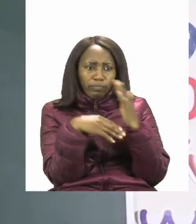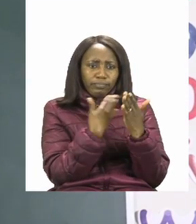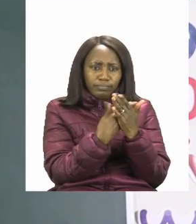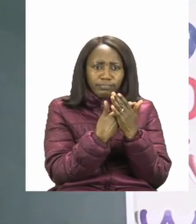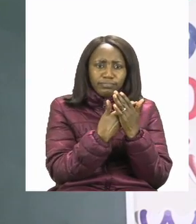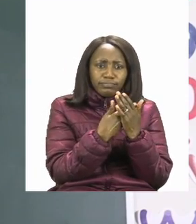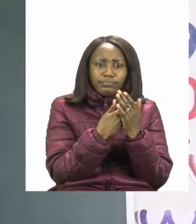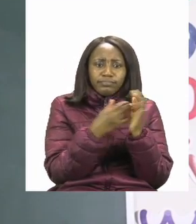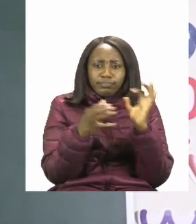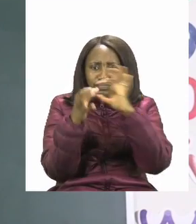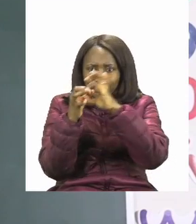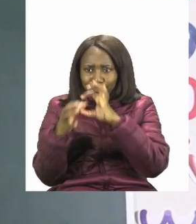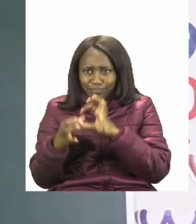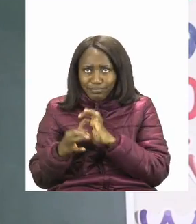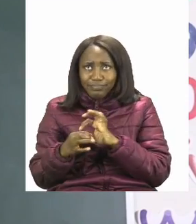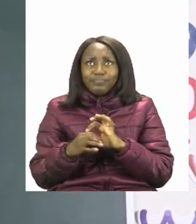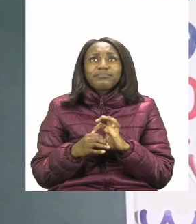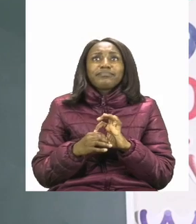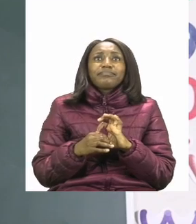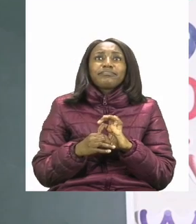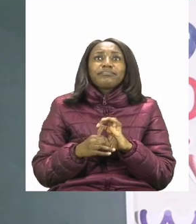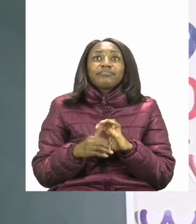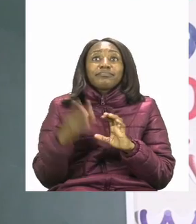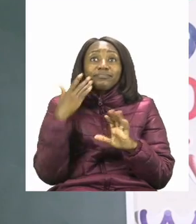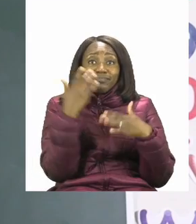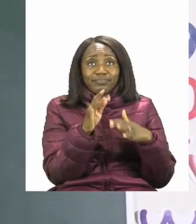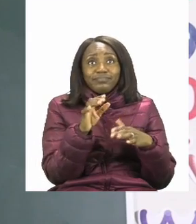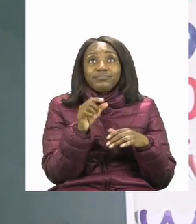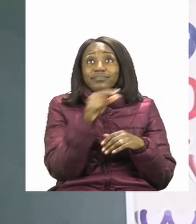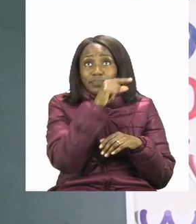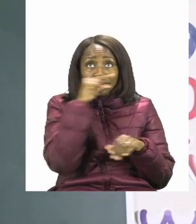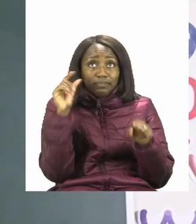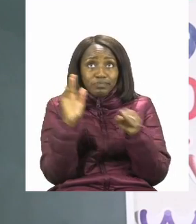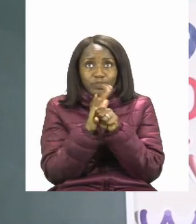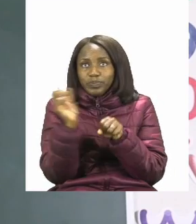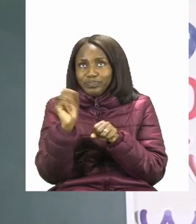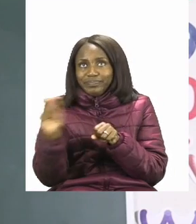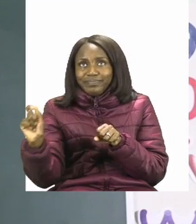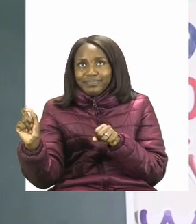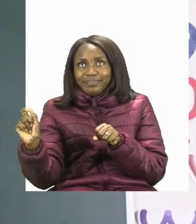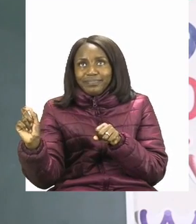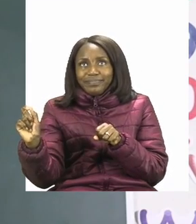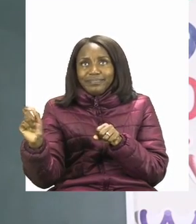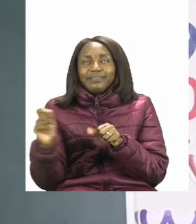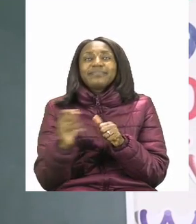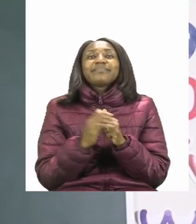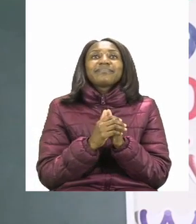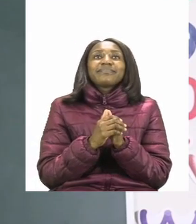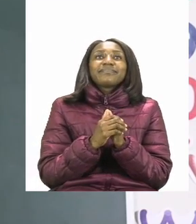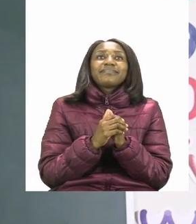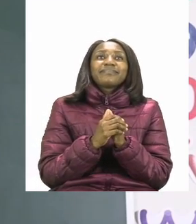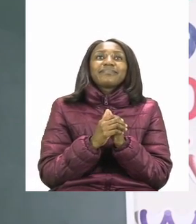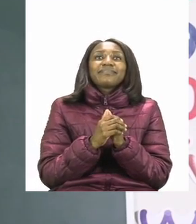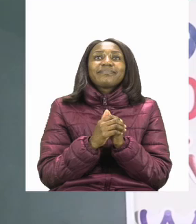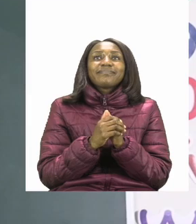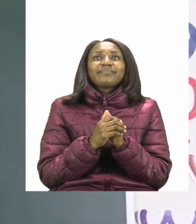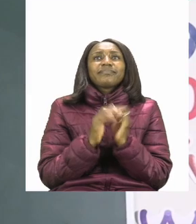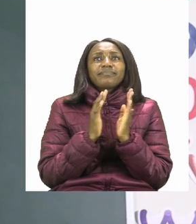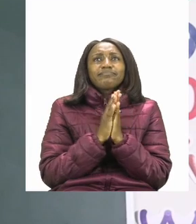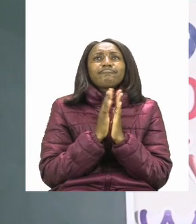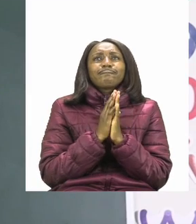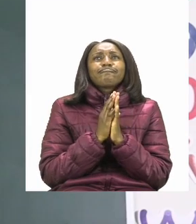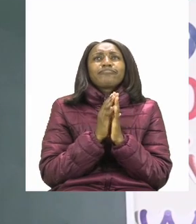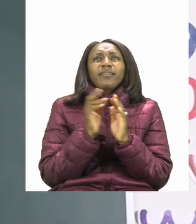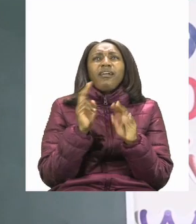then connect with lines. then after that, write it on the space provided. Take your time, boys and